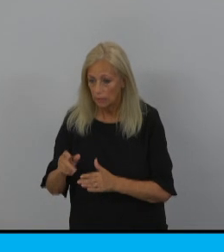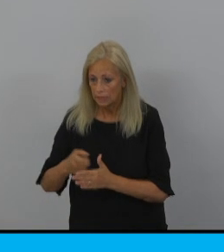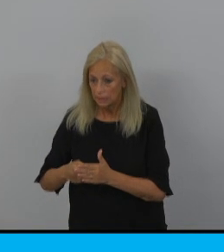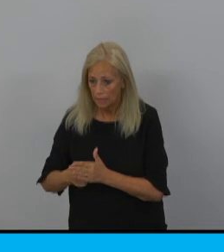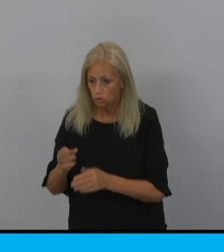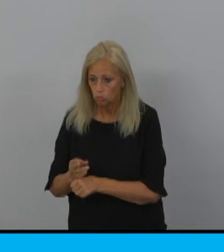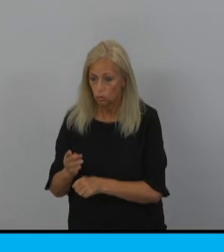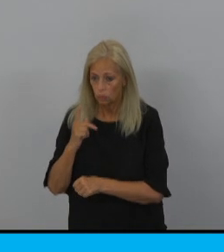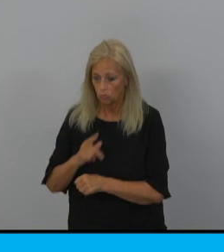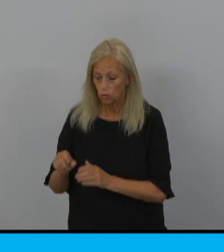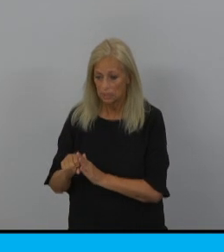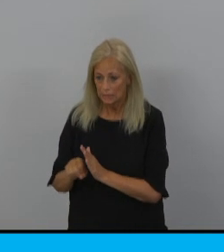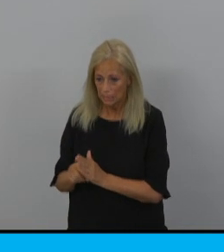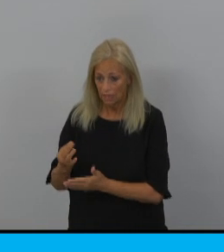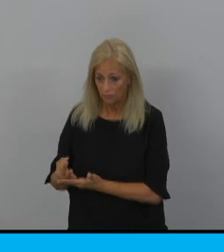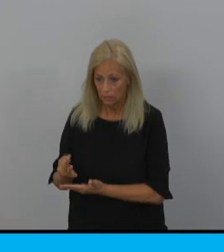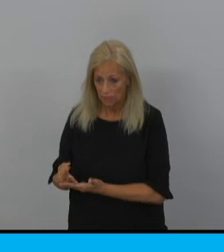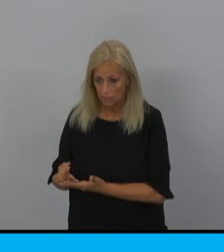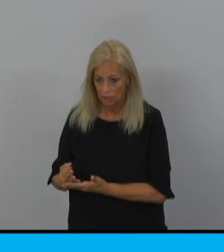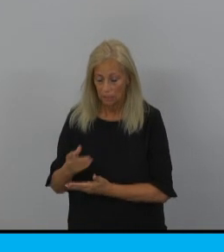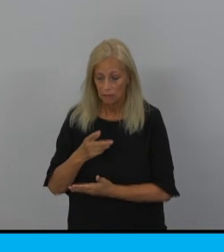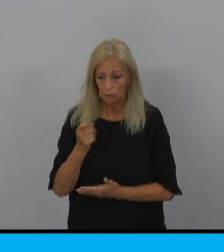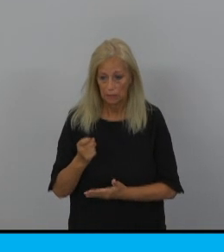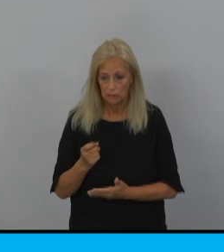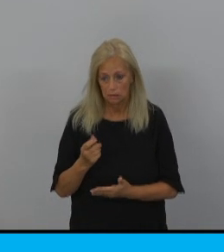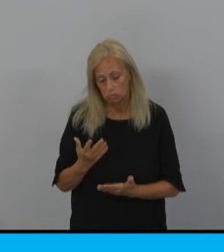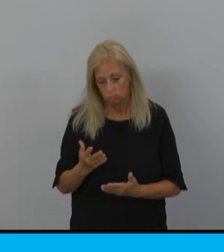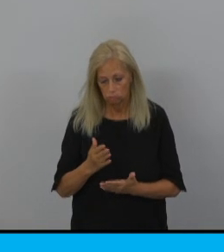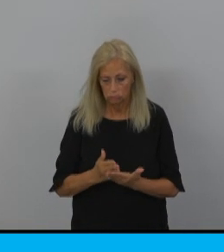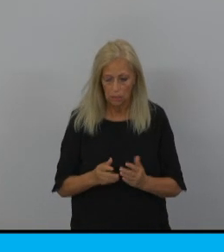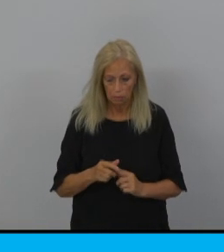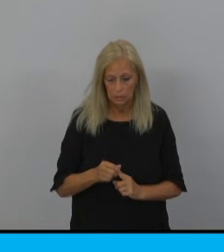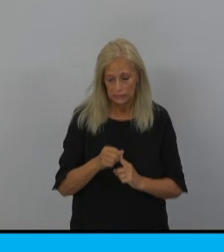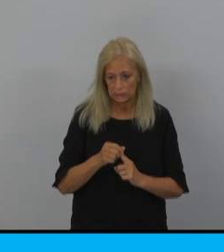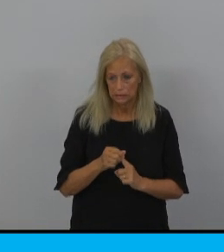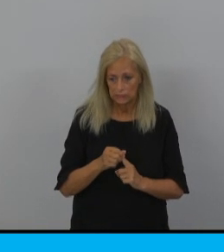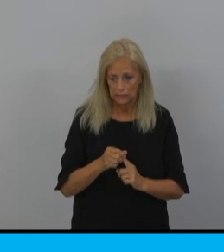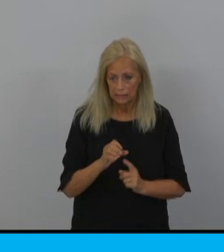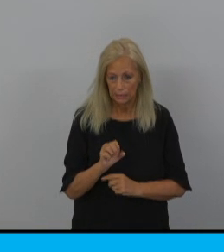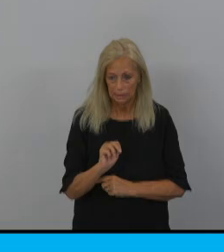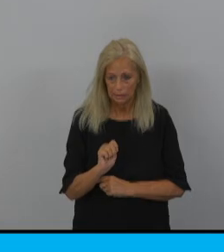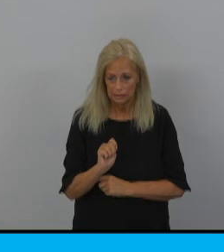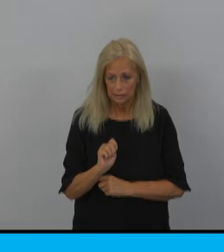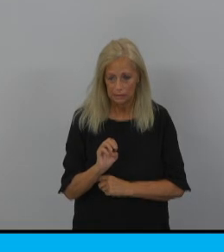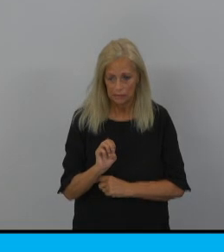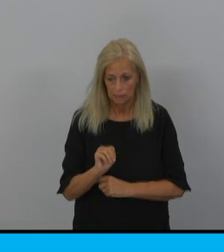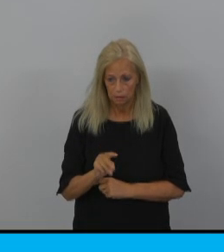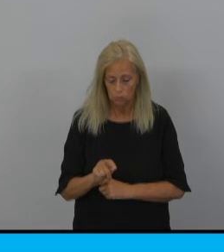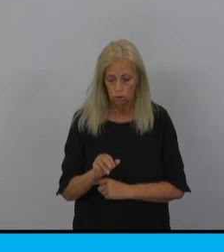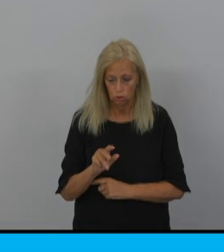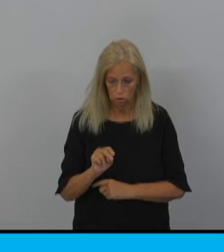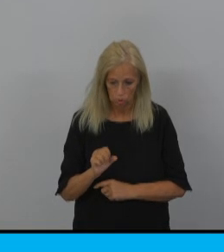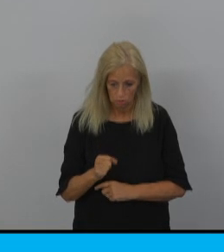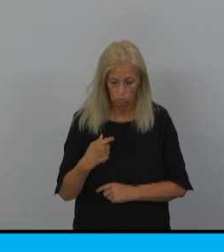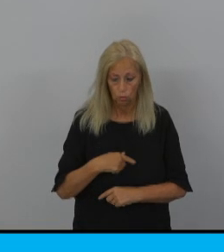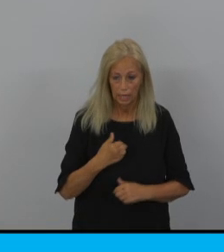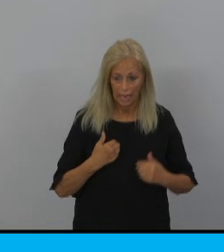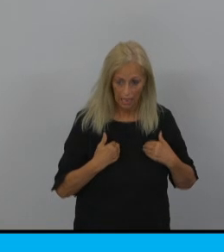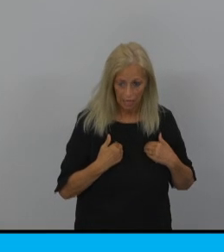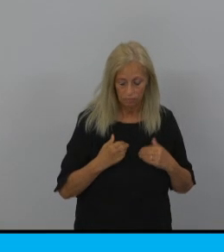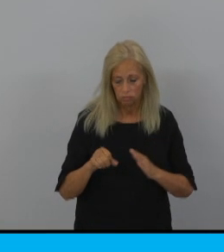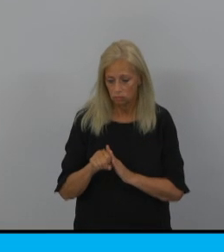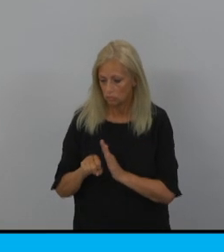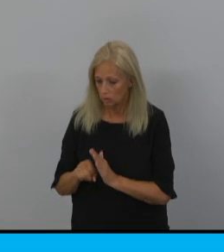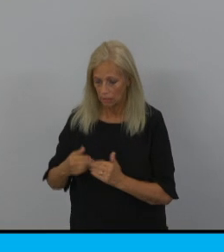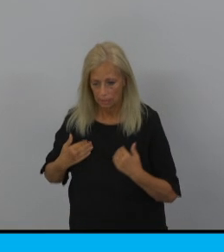in our state funding, because there are some exemptions that we may grant that the state does not grant.